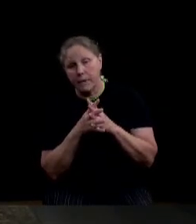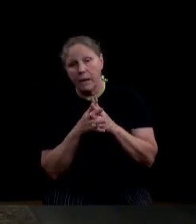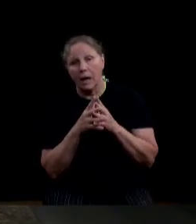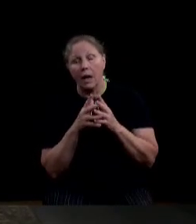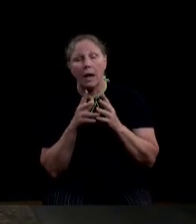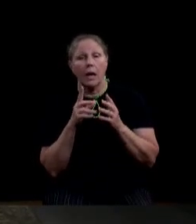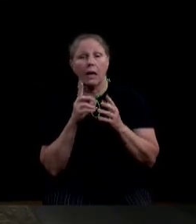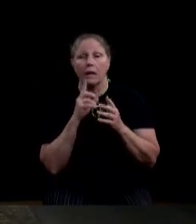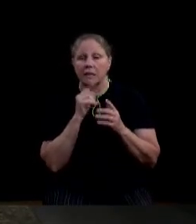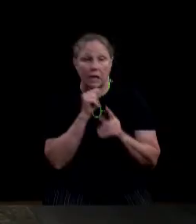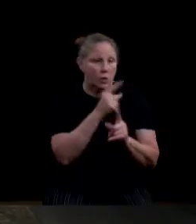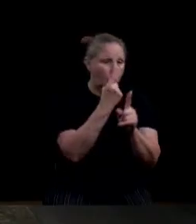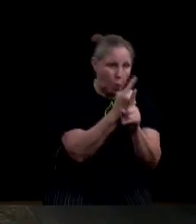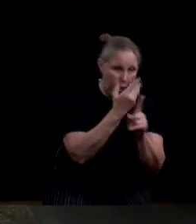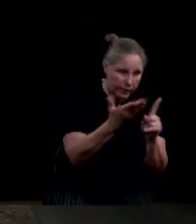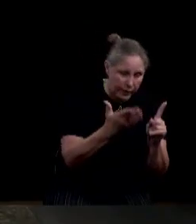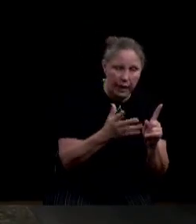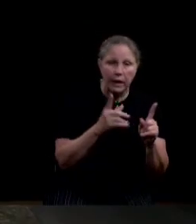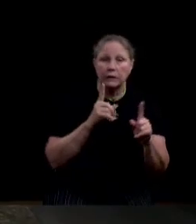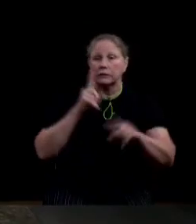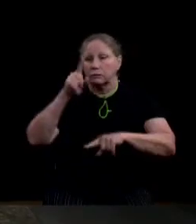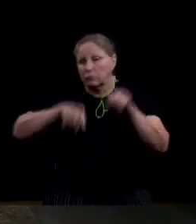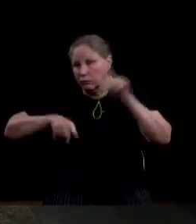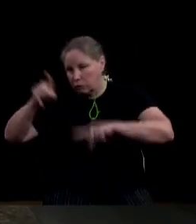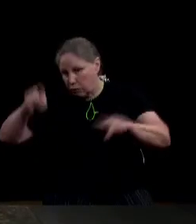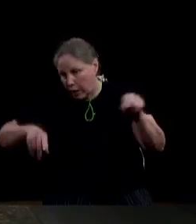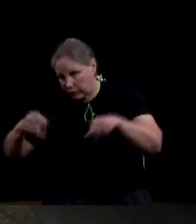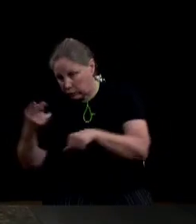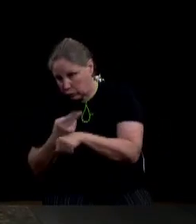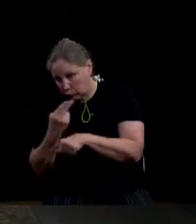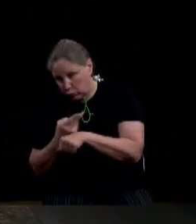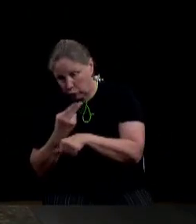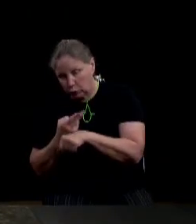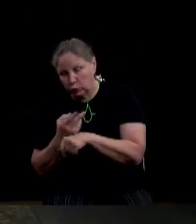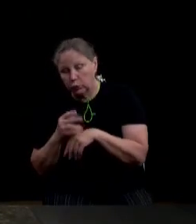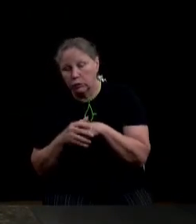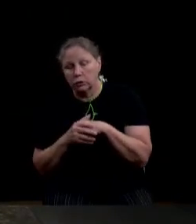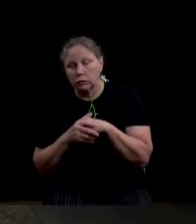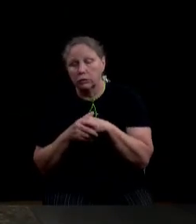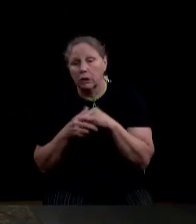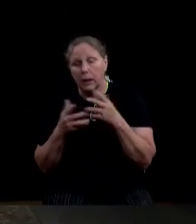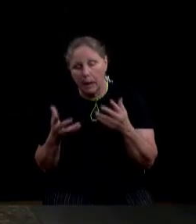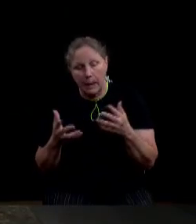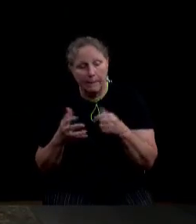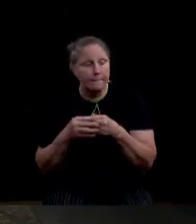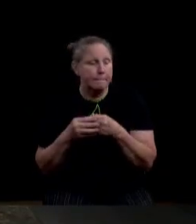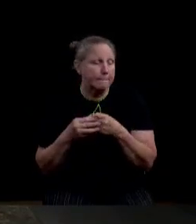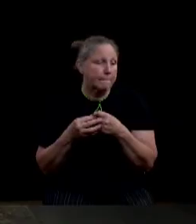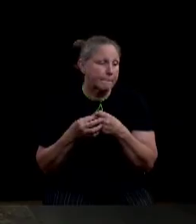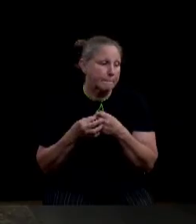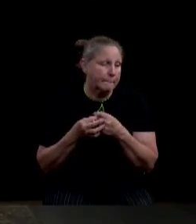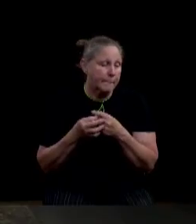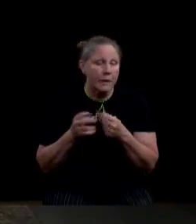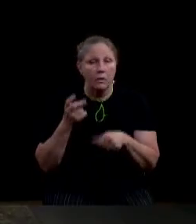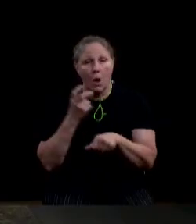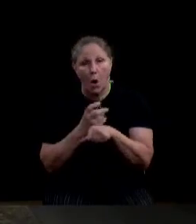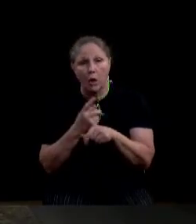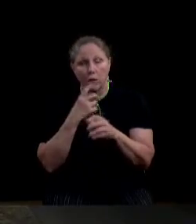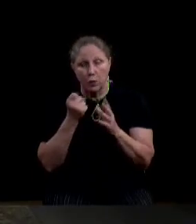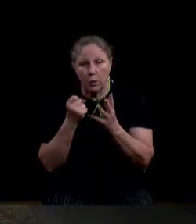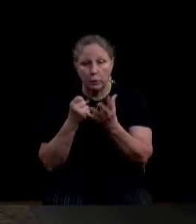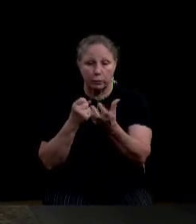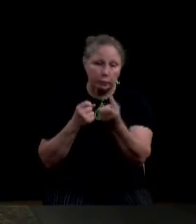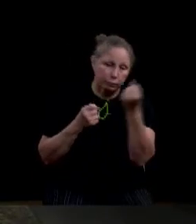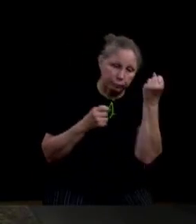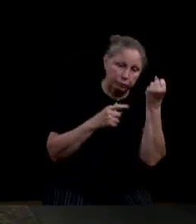put in place, and it's hard to tease out Sure. the effect of